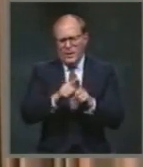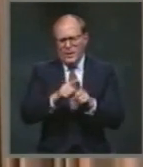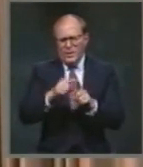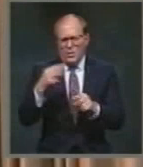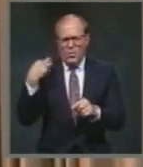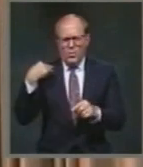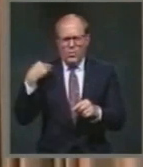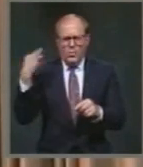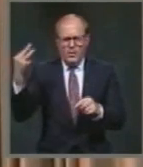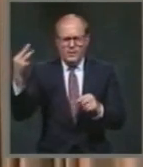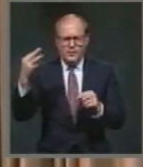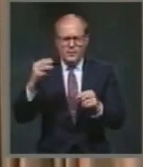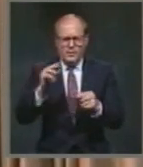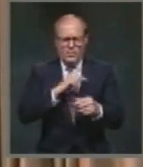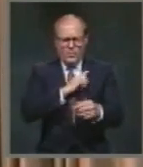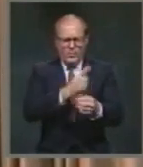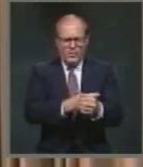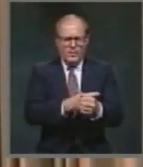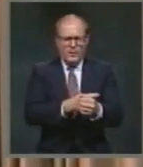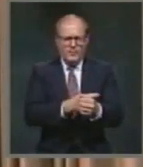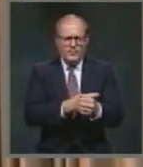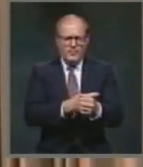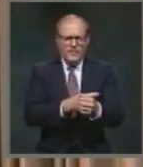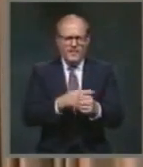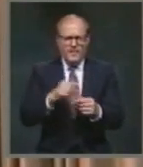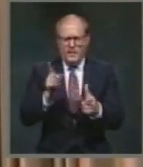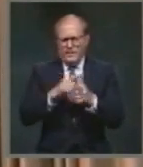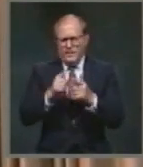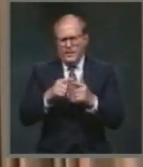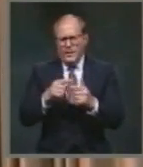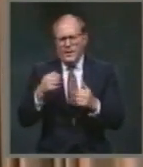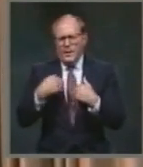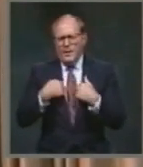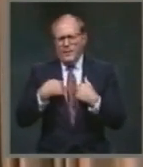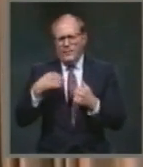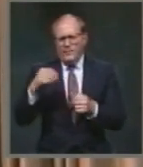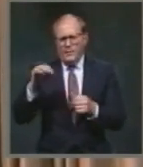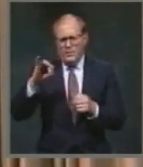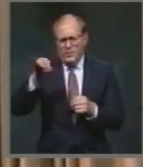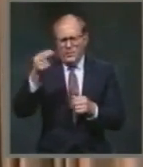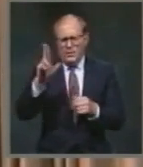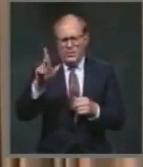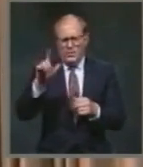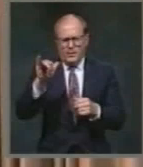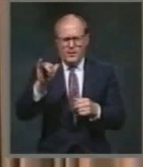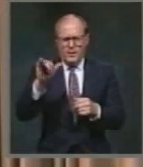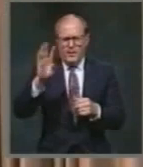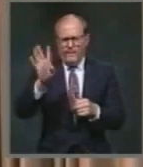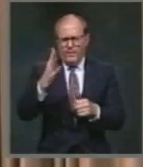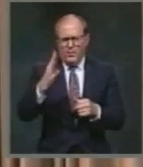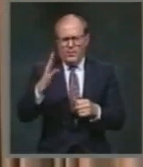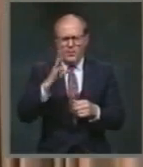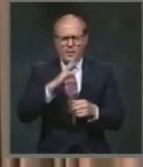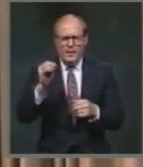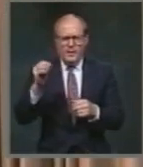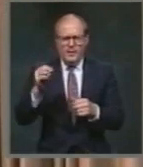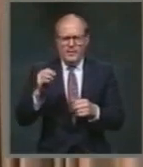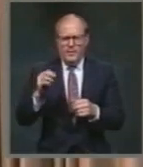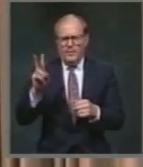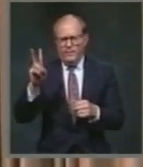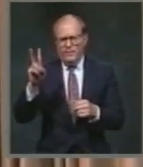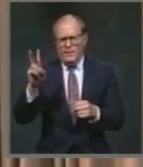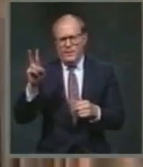call it President's Day. Then there's Independence Day on July 4th, and Memorial Day, and Veterans